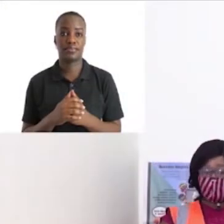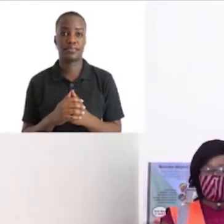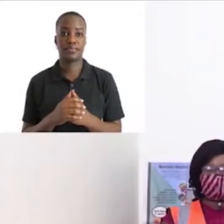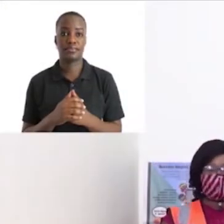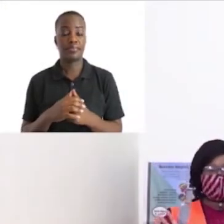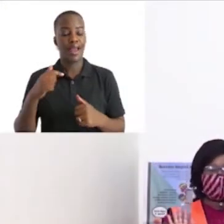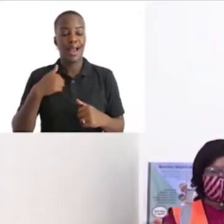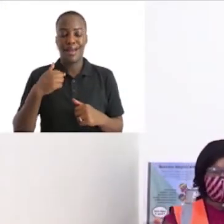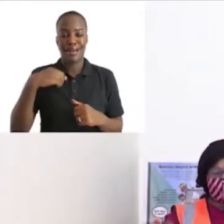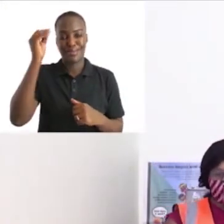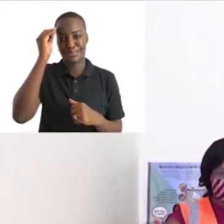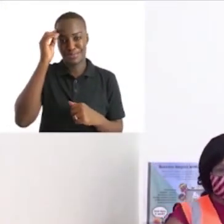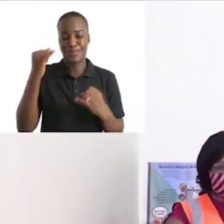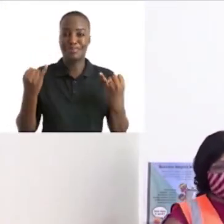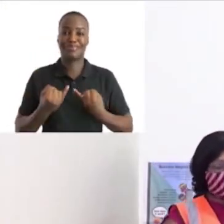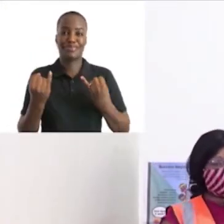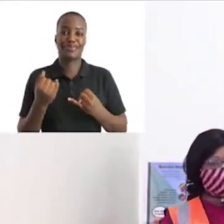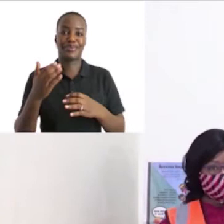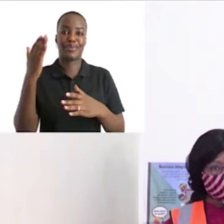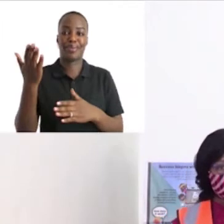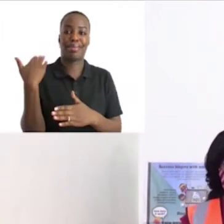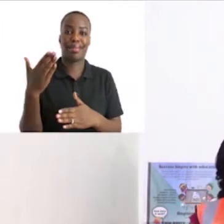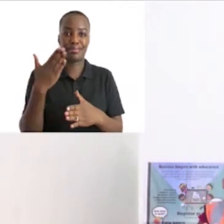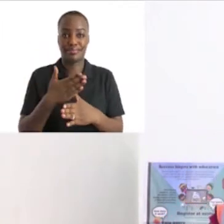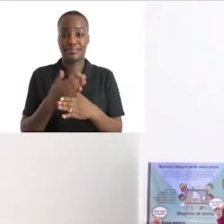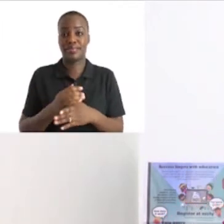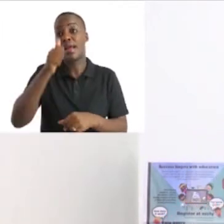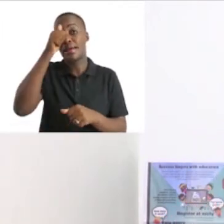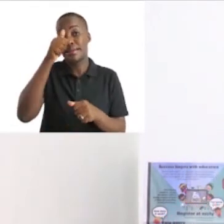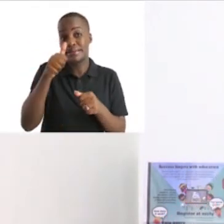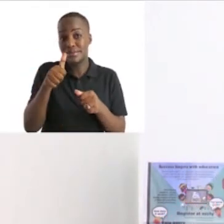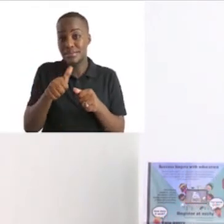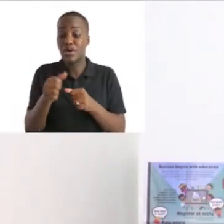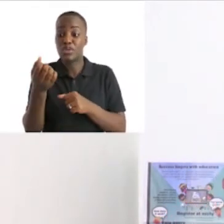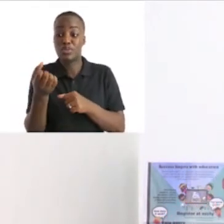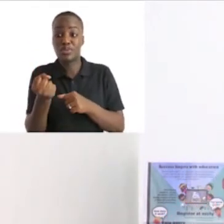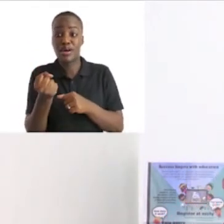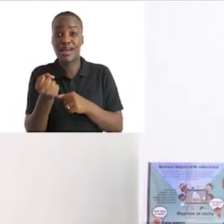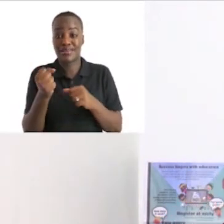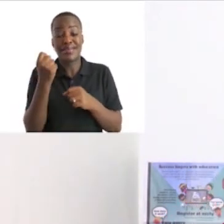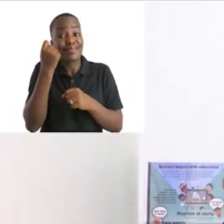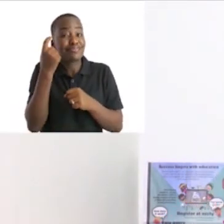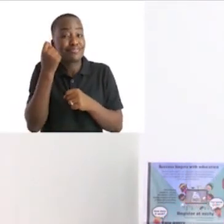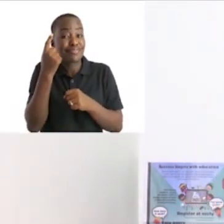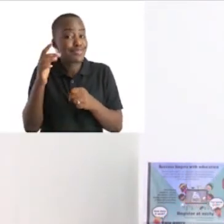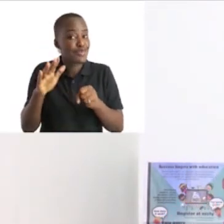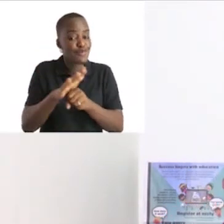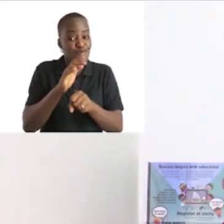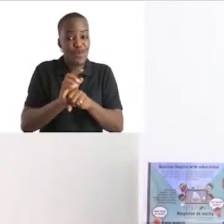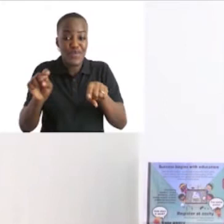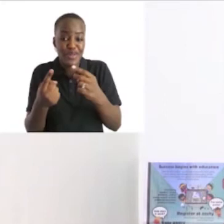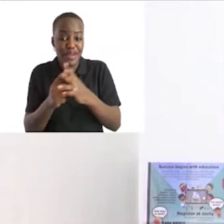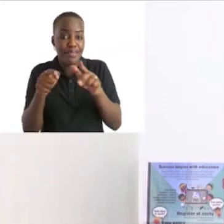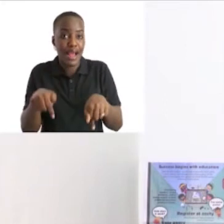I'm sure you enjoyed your last exercise. And remember, for you to have simple past tense words and